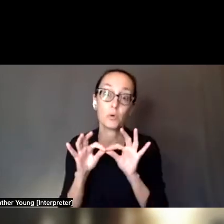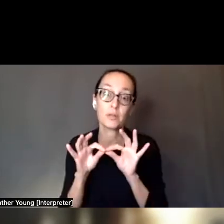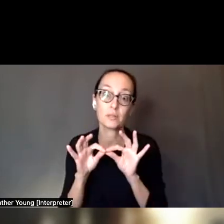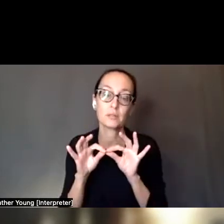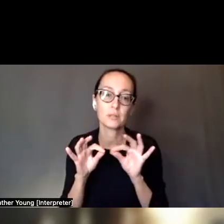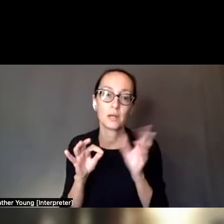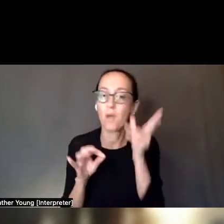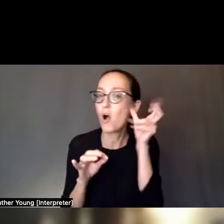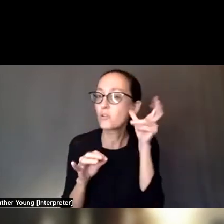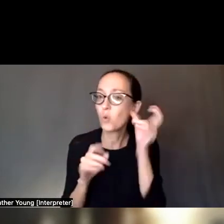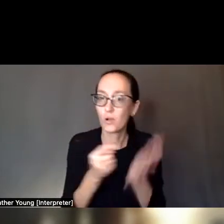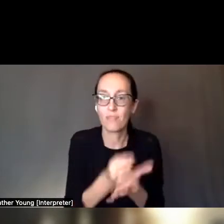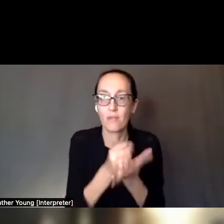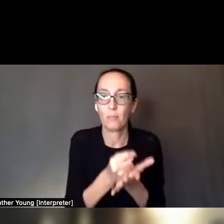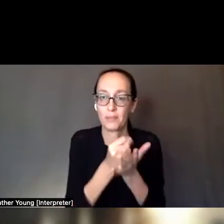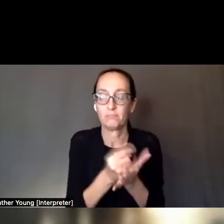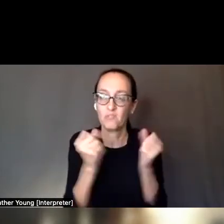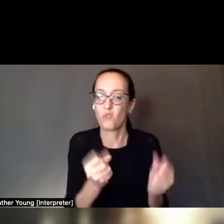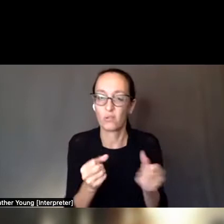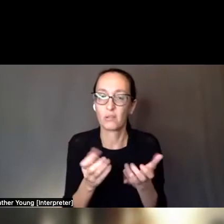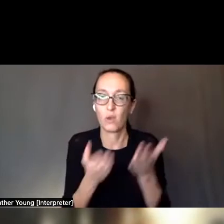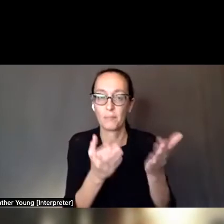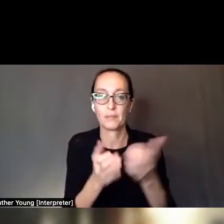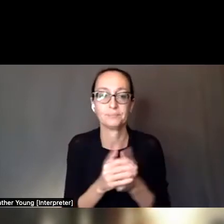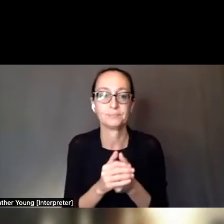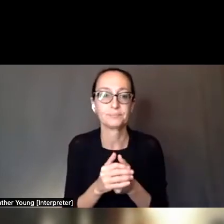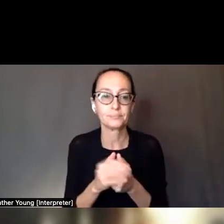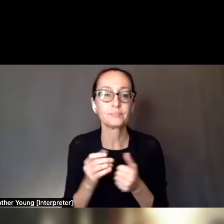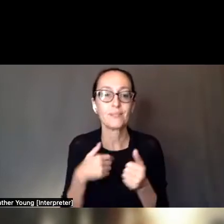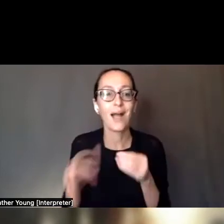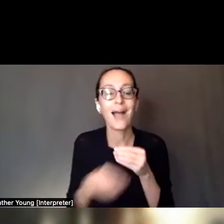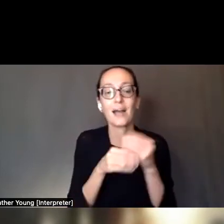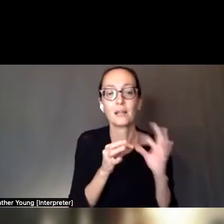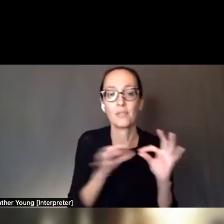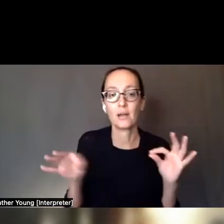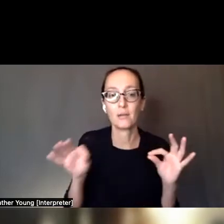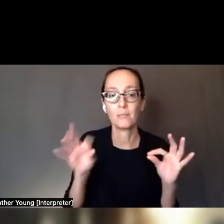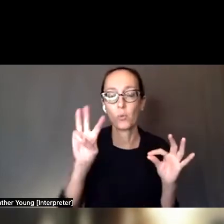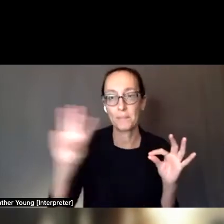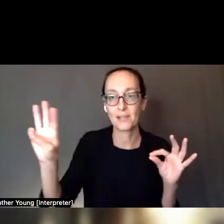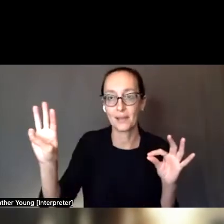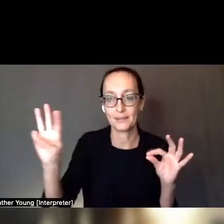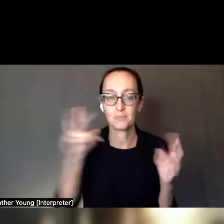these children as well. And I've given you the website to go and see this.